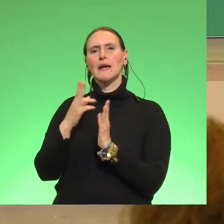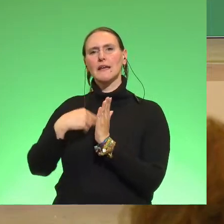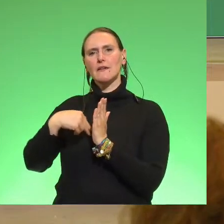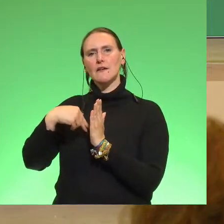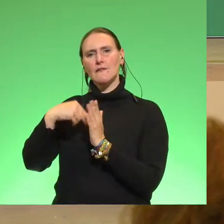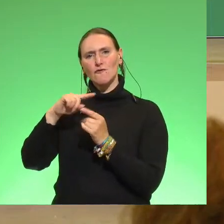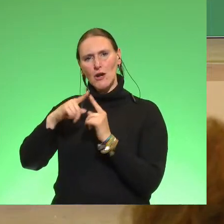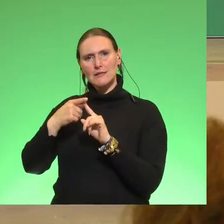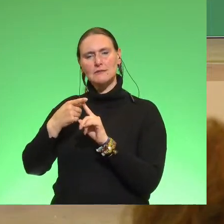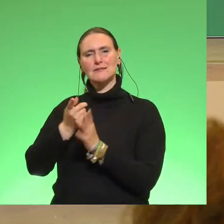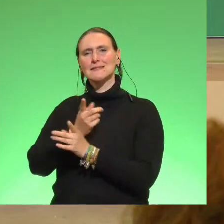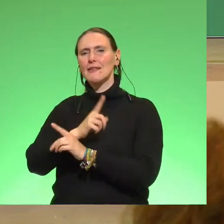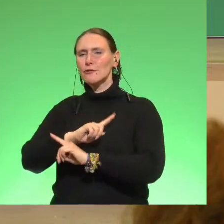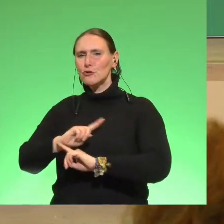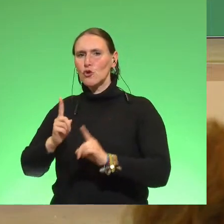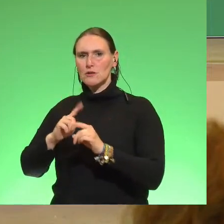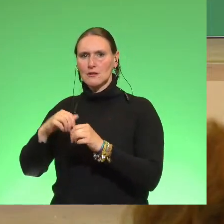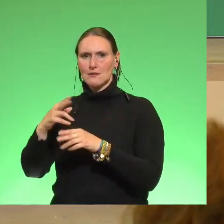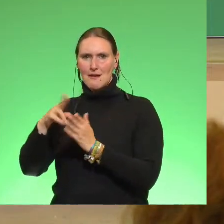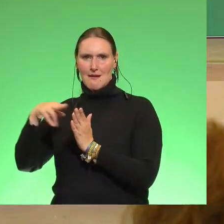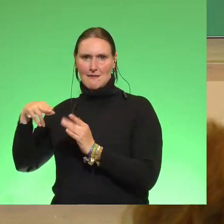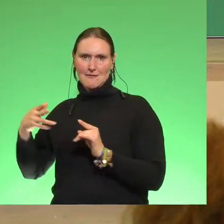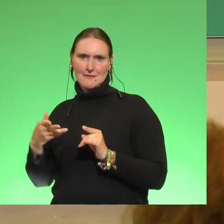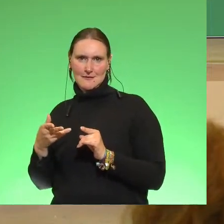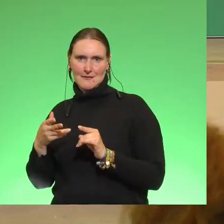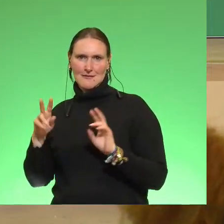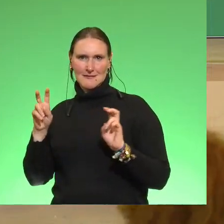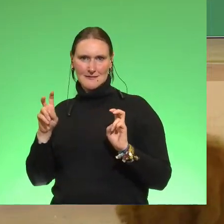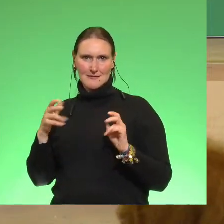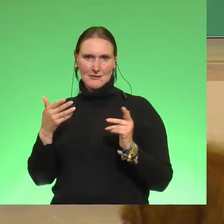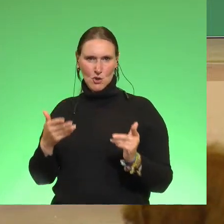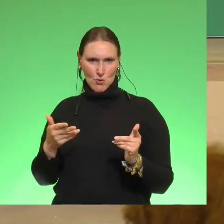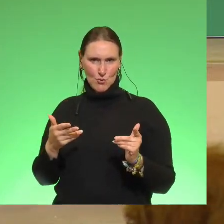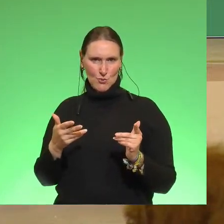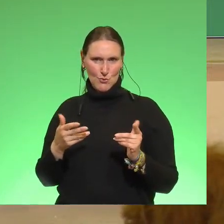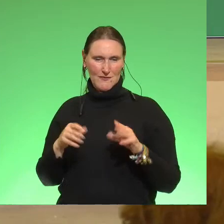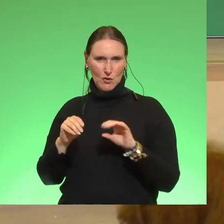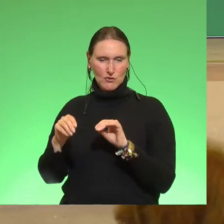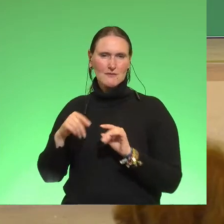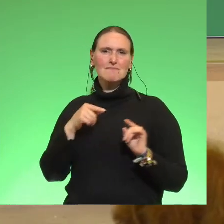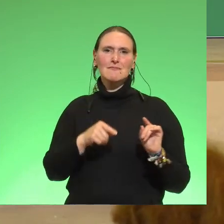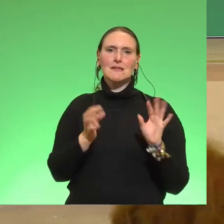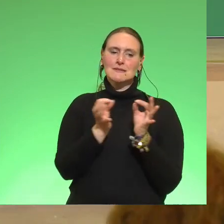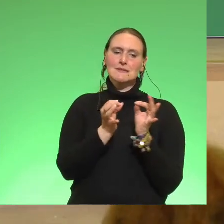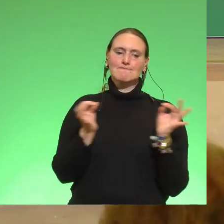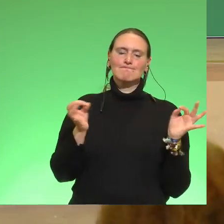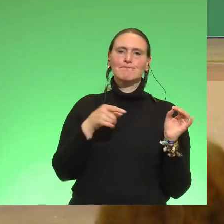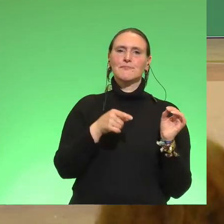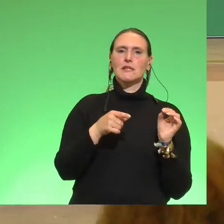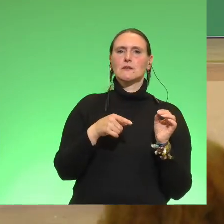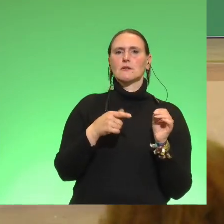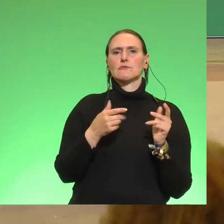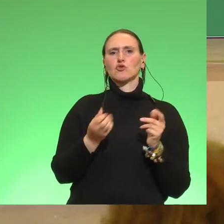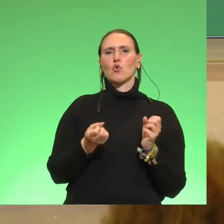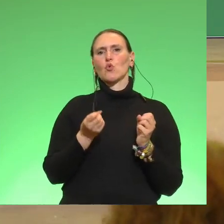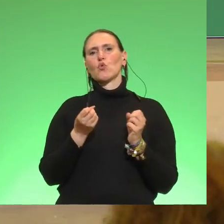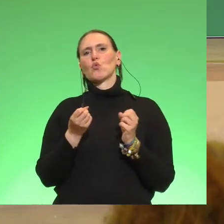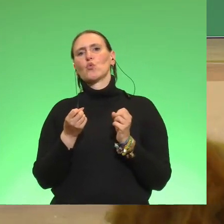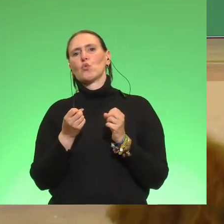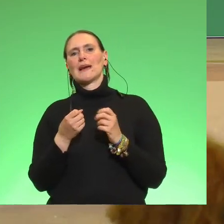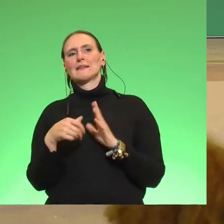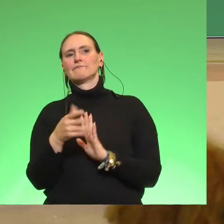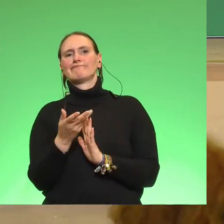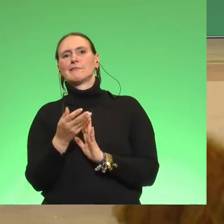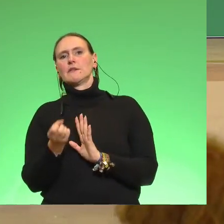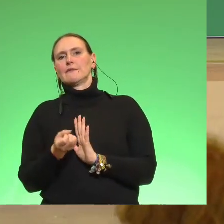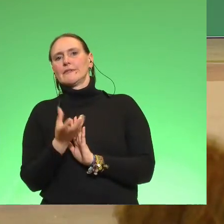that's debilitating, say like, oh, that is a kind of like a sentence that refuses to think the concept. No, but that's happened